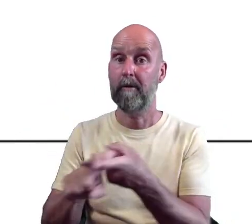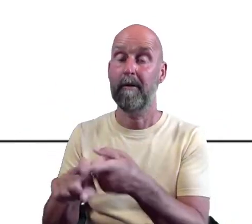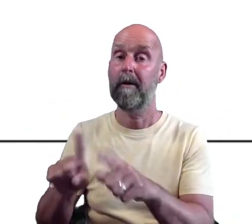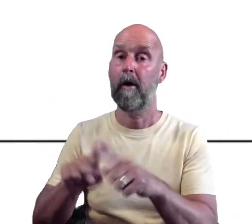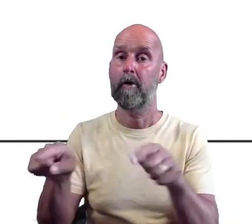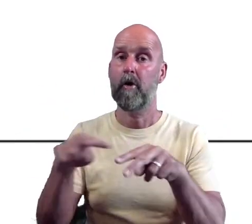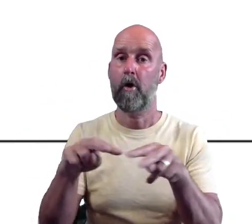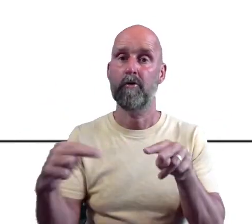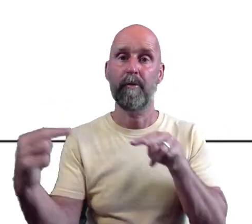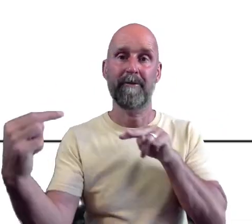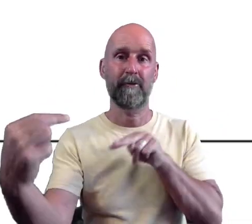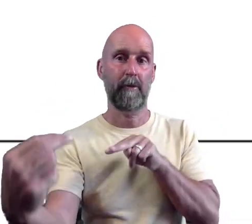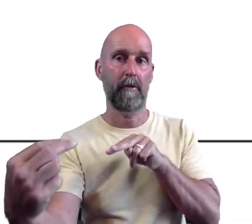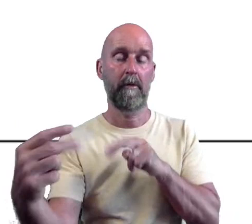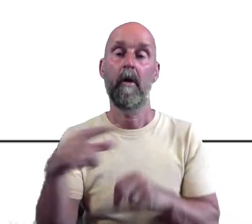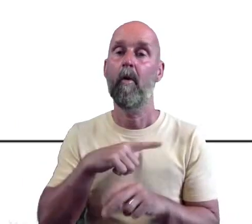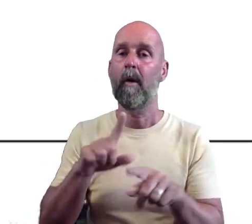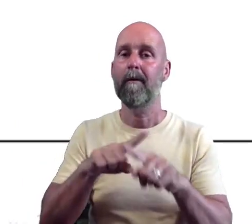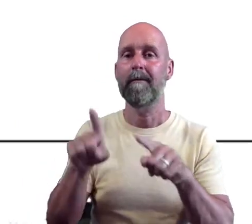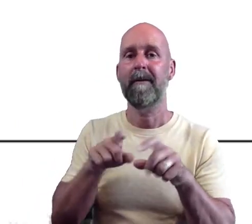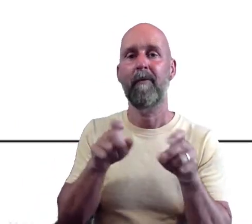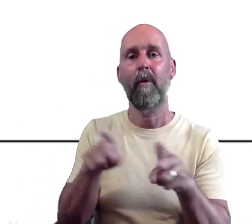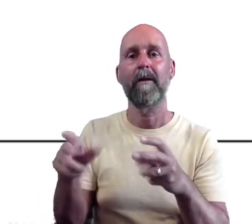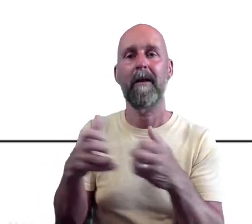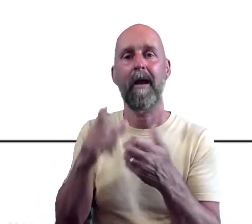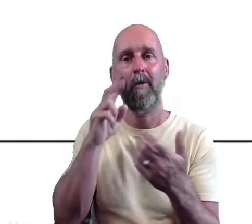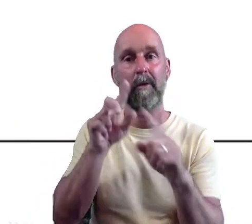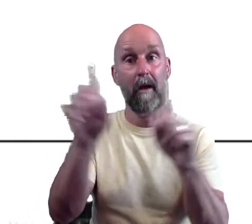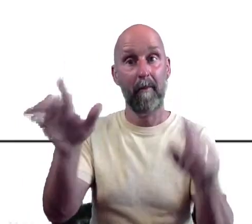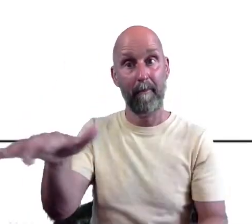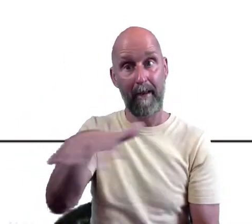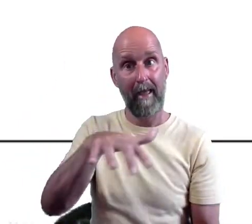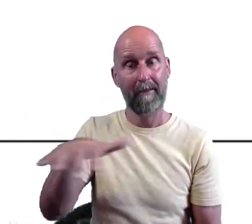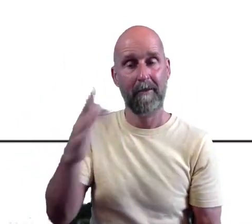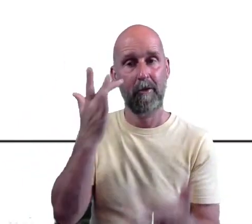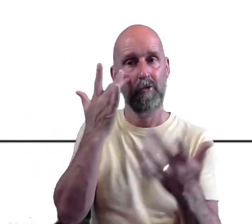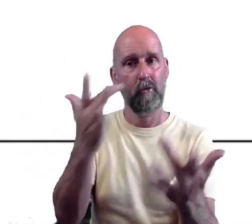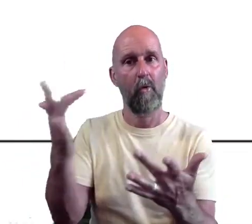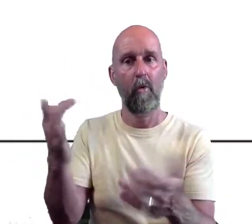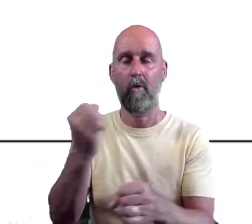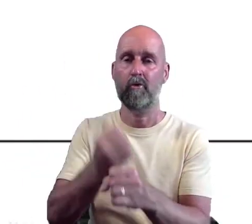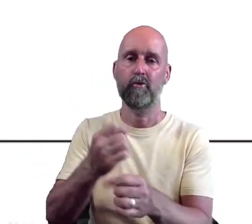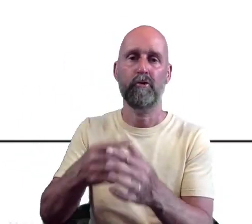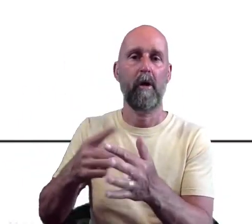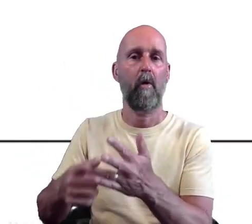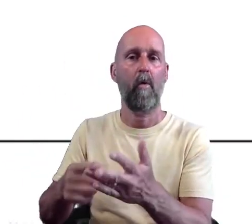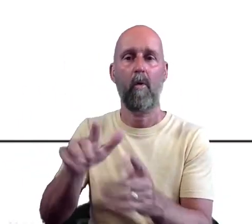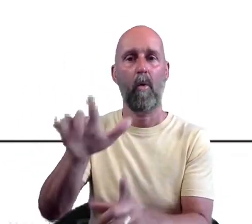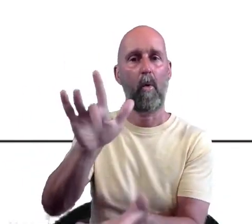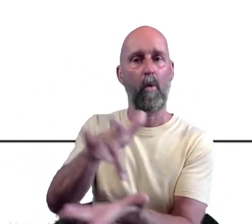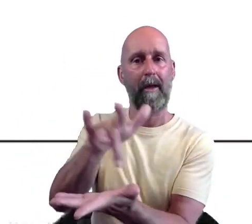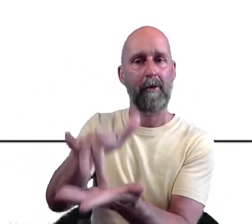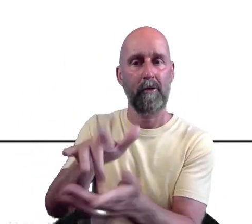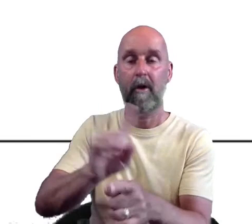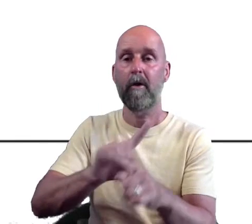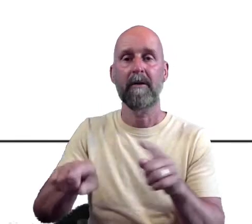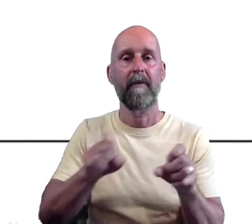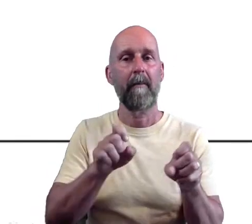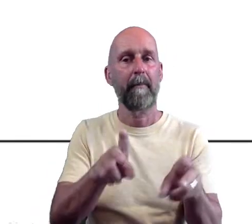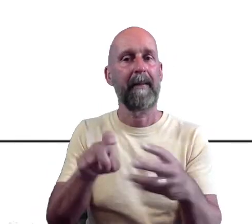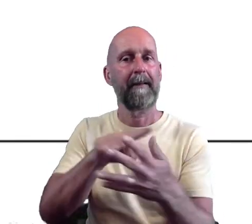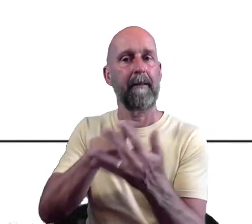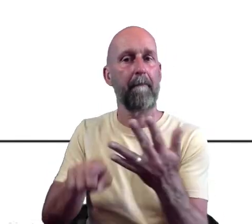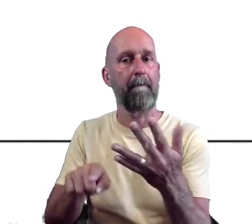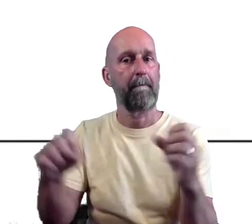So to bring together multiple different ways of representing a place or being geolocated, or using different media types even. And